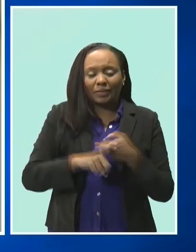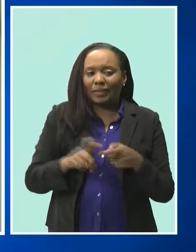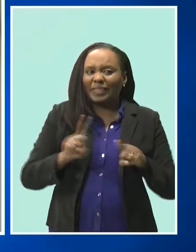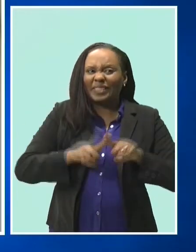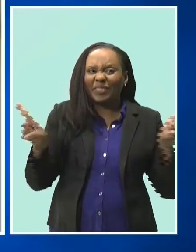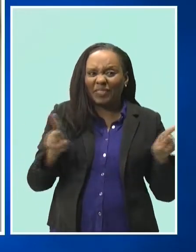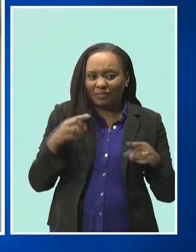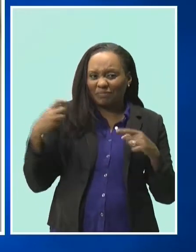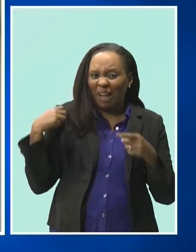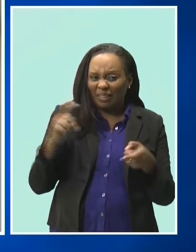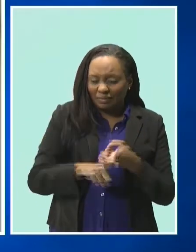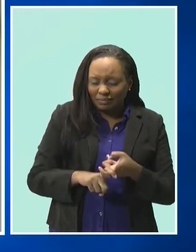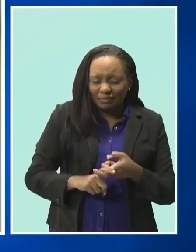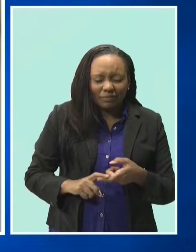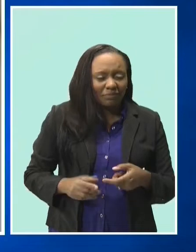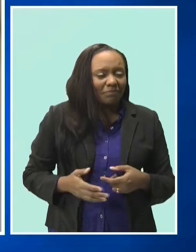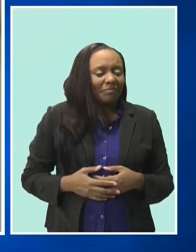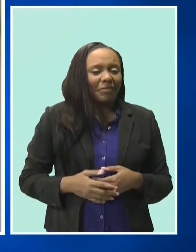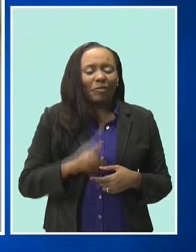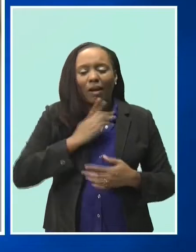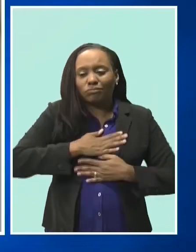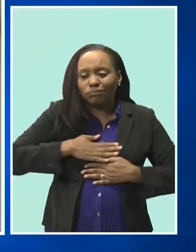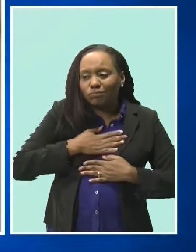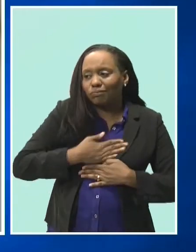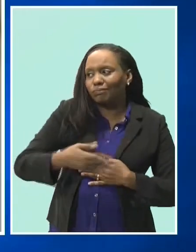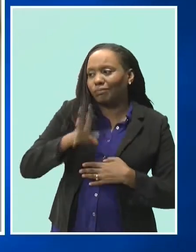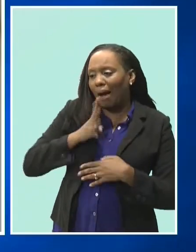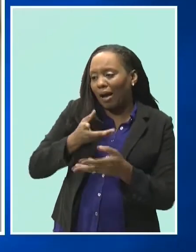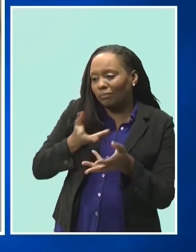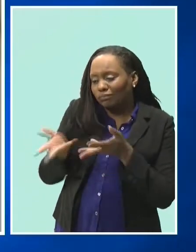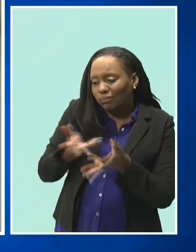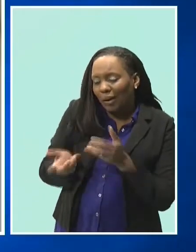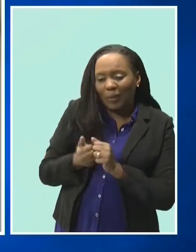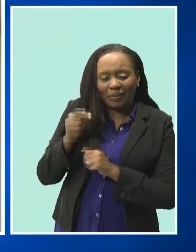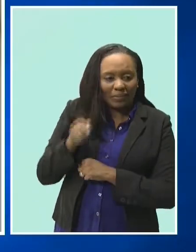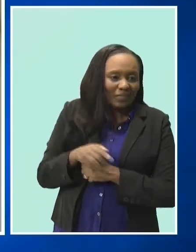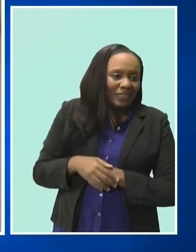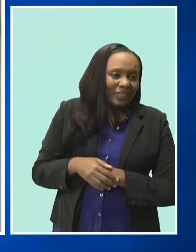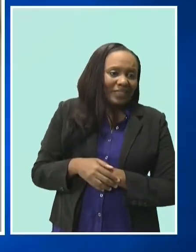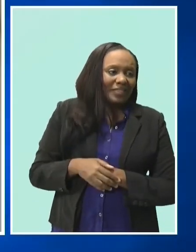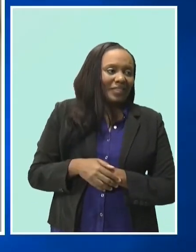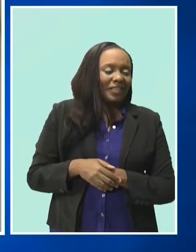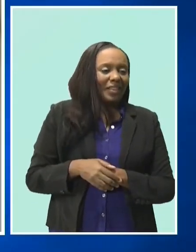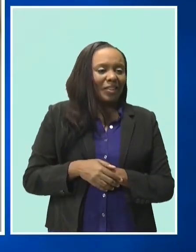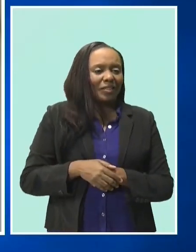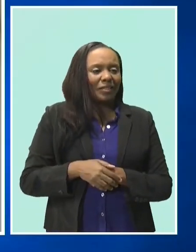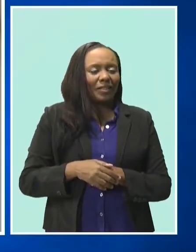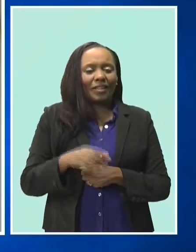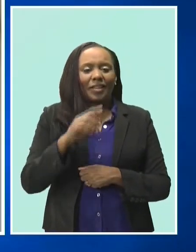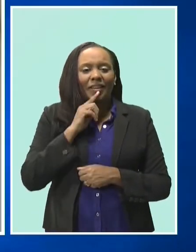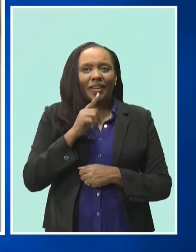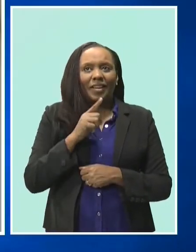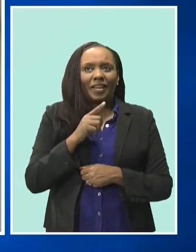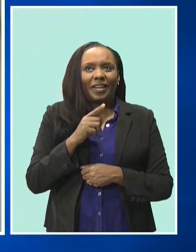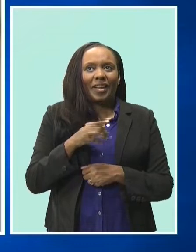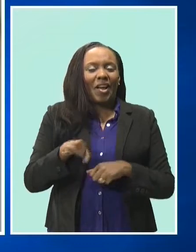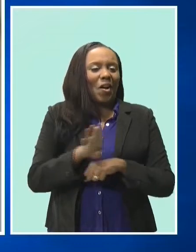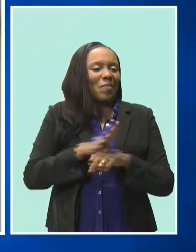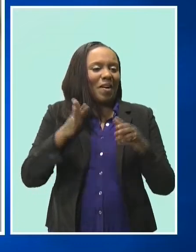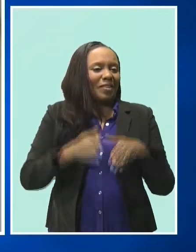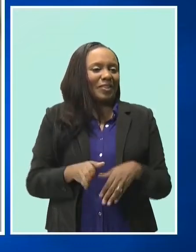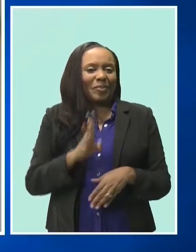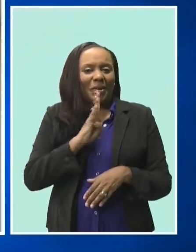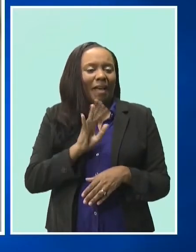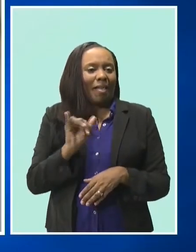one. And it's a pleasure to talk to him because he's like a Belgian speaking